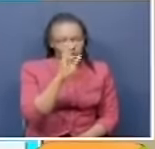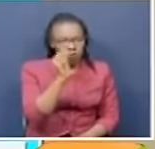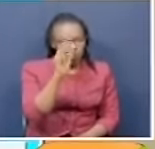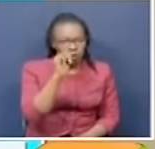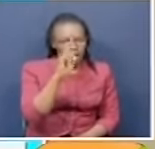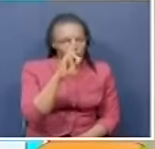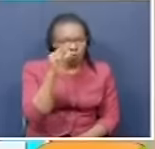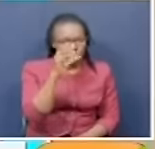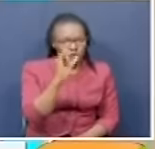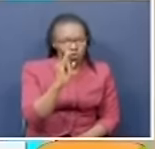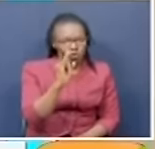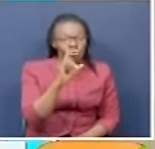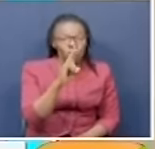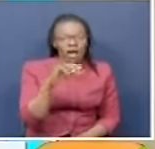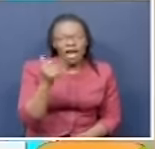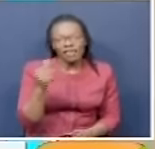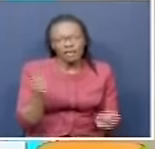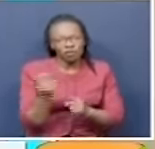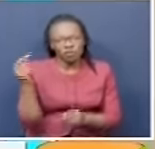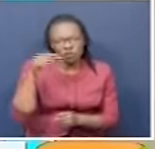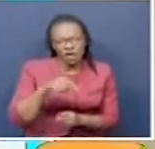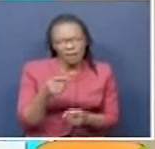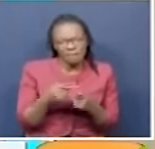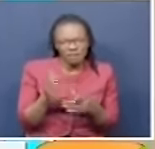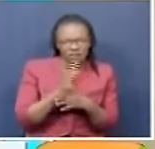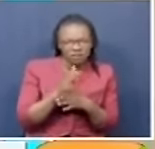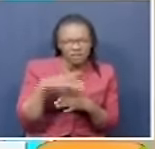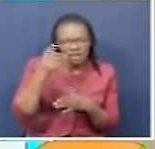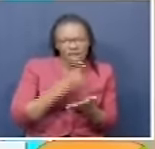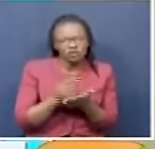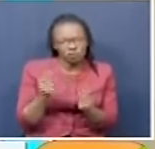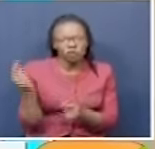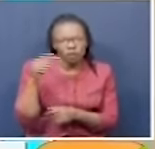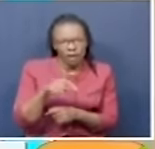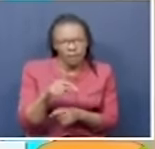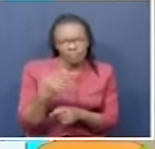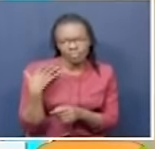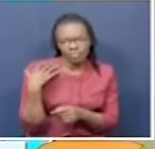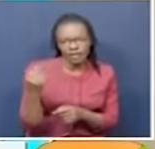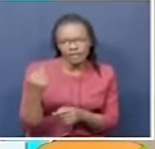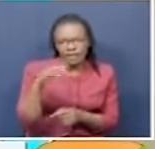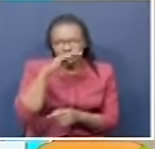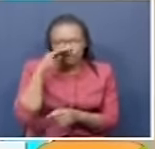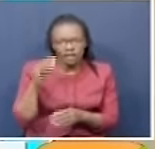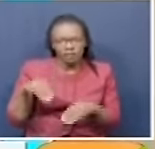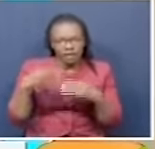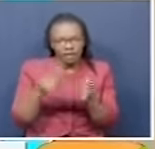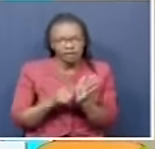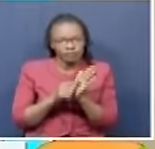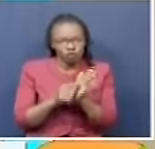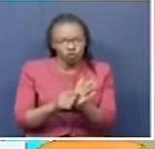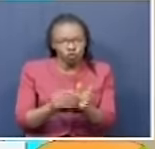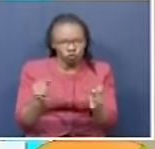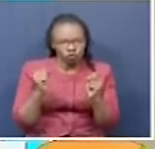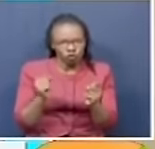not make it tonight, sadly, but he'll be with us next week. Yesterday, ANC leader Musalia Mudavadi gave the strongest hint yet that